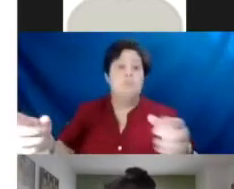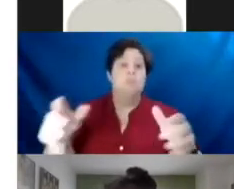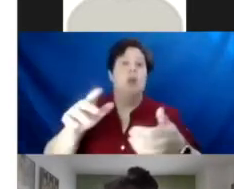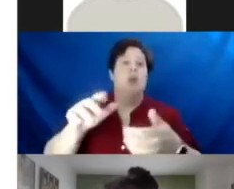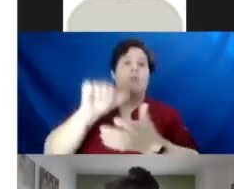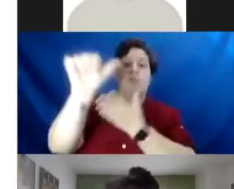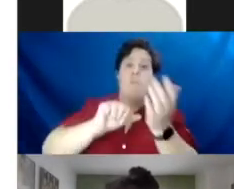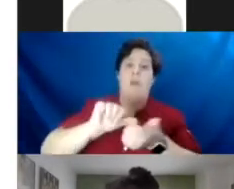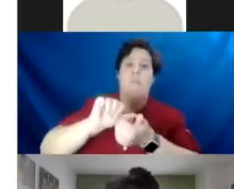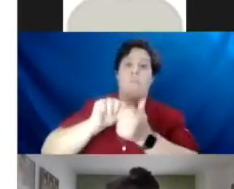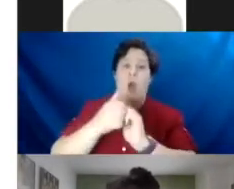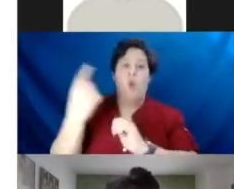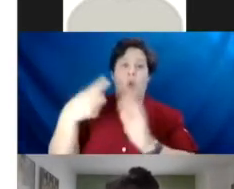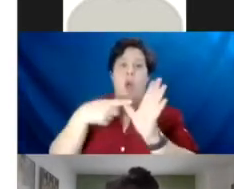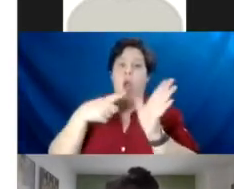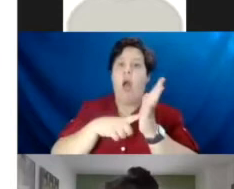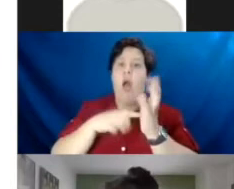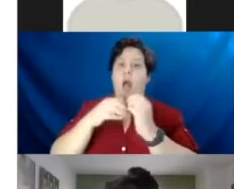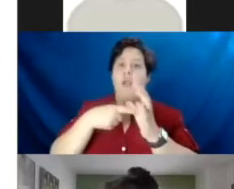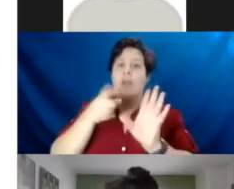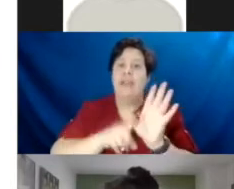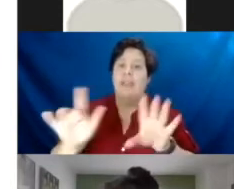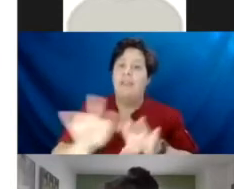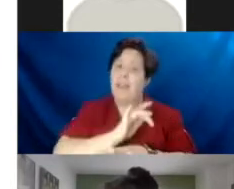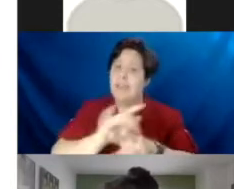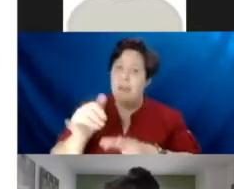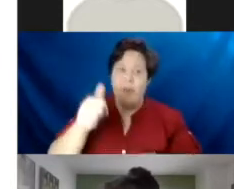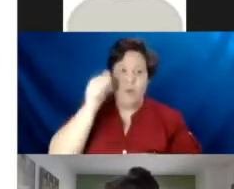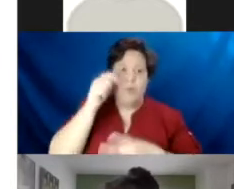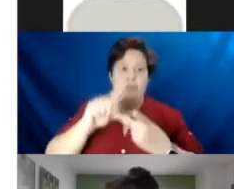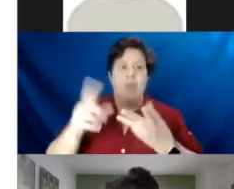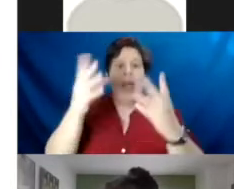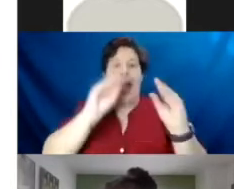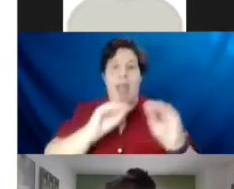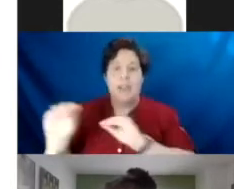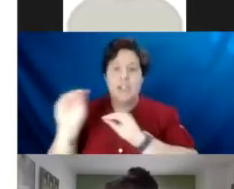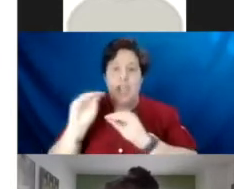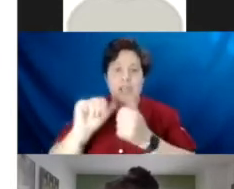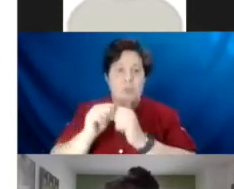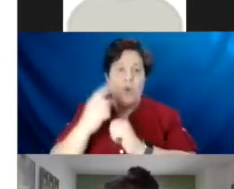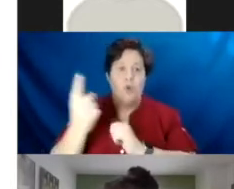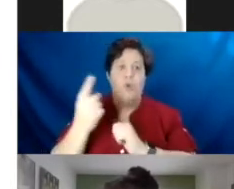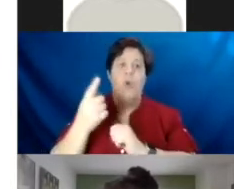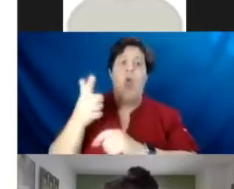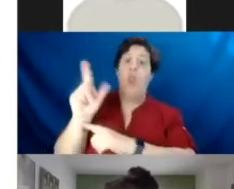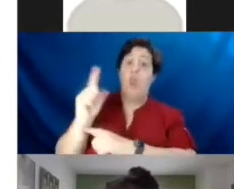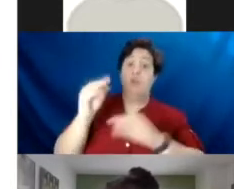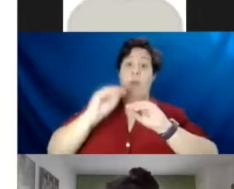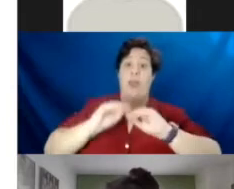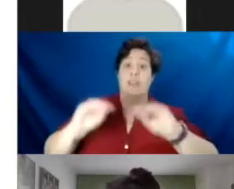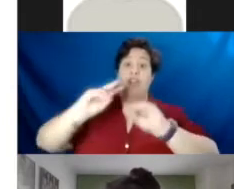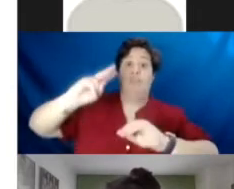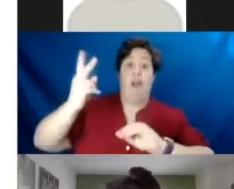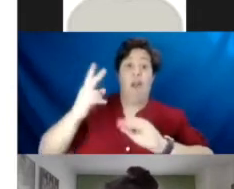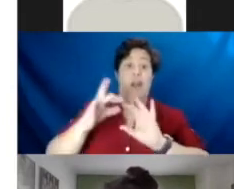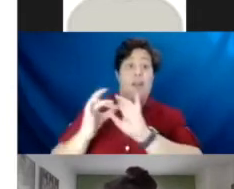the Albany Theatre, who many of you may know. Education partner, Lewisham Education Arts Network. We